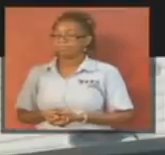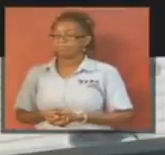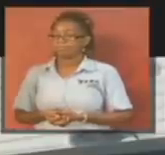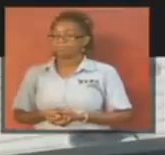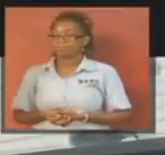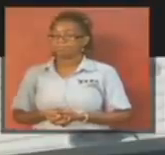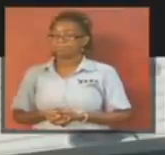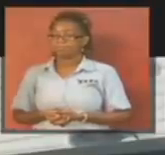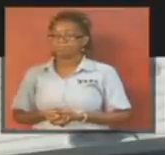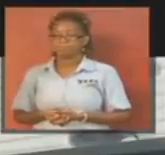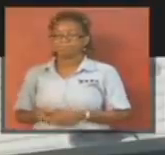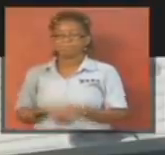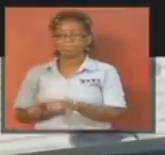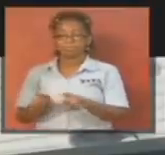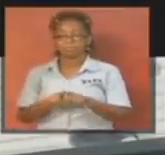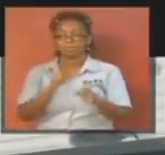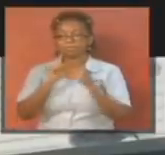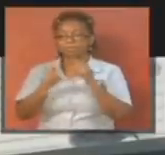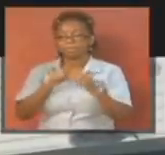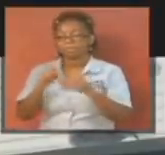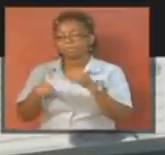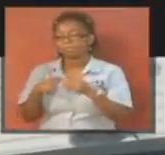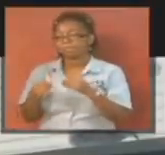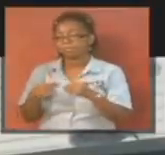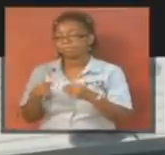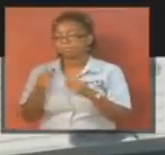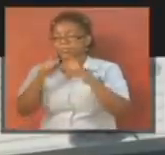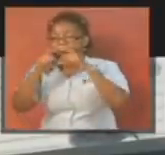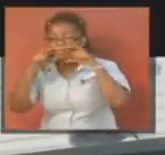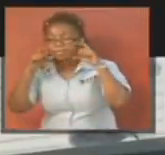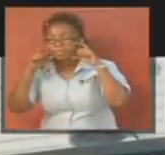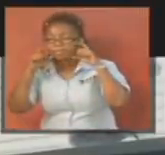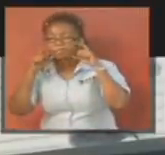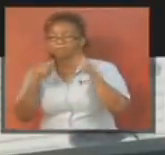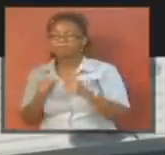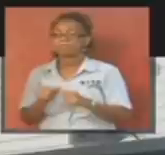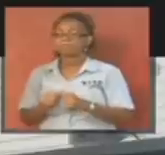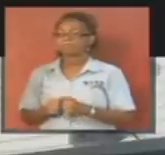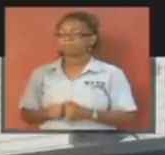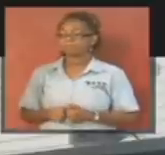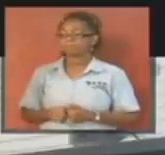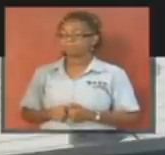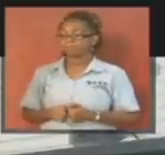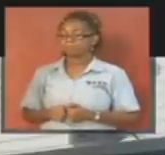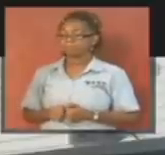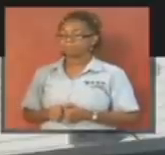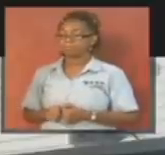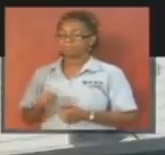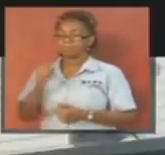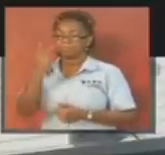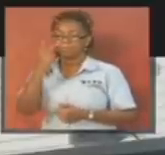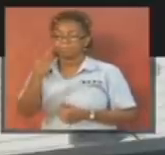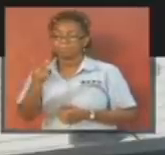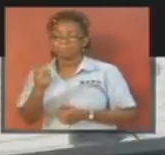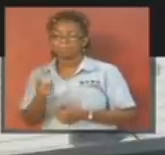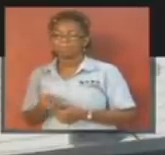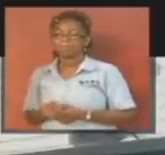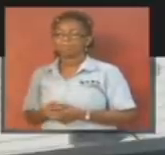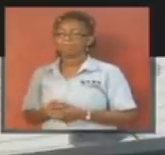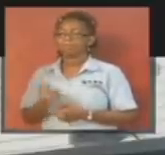the wearing and the use of masking. I saw on the last press conference one of